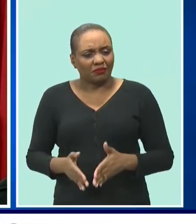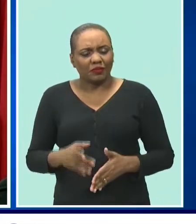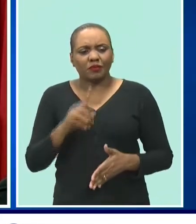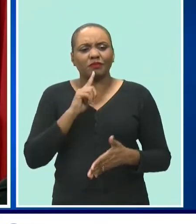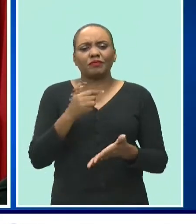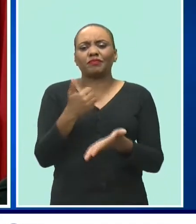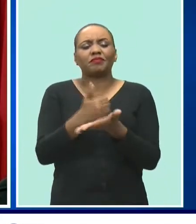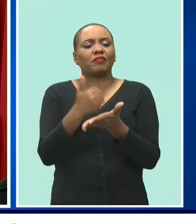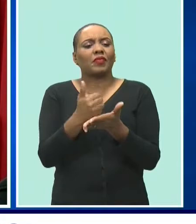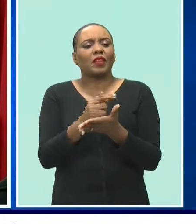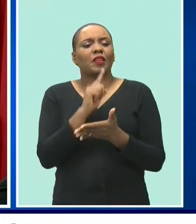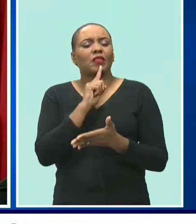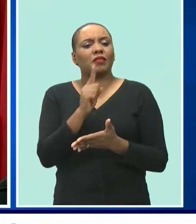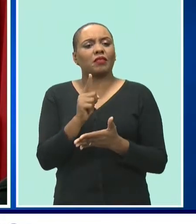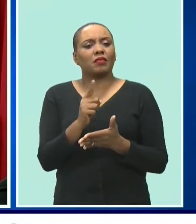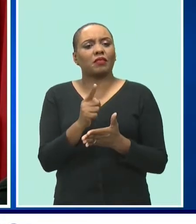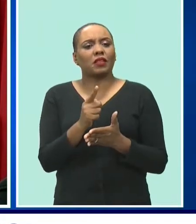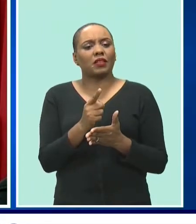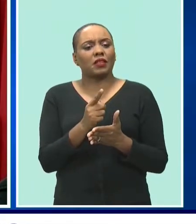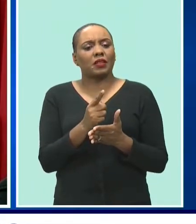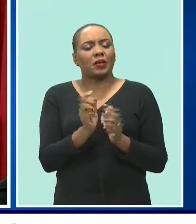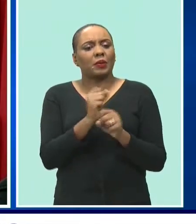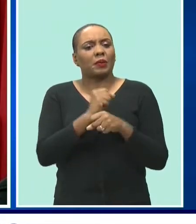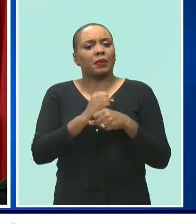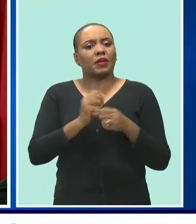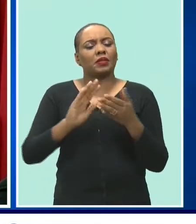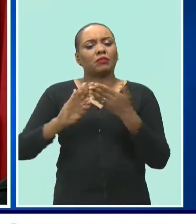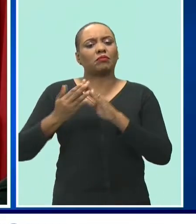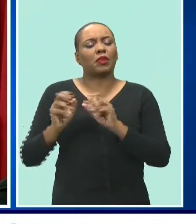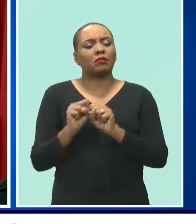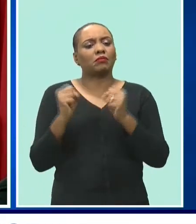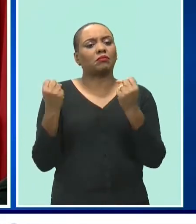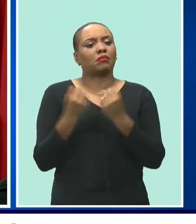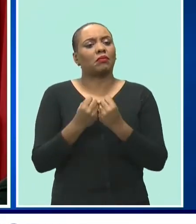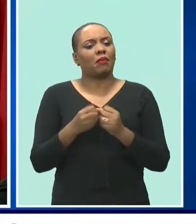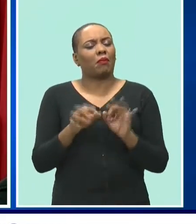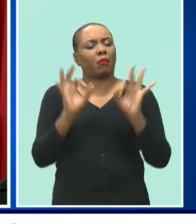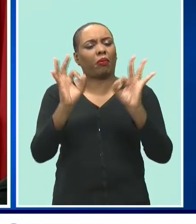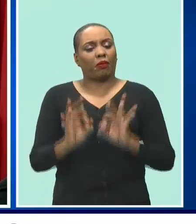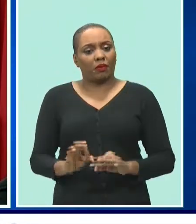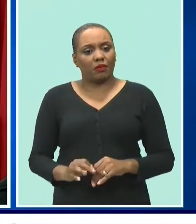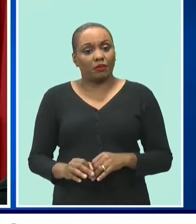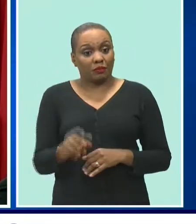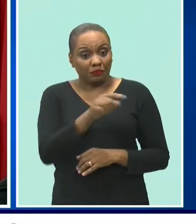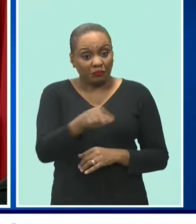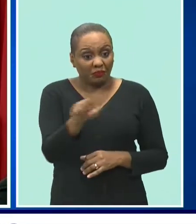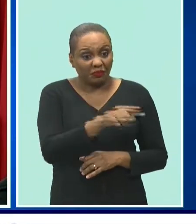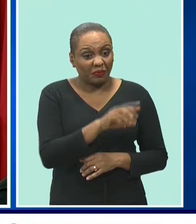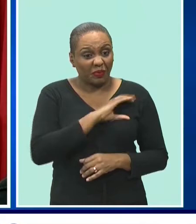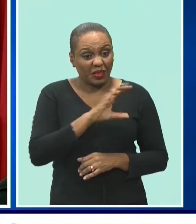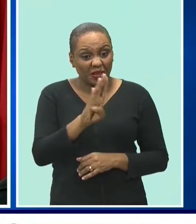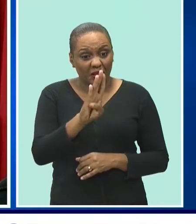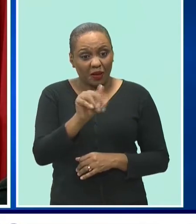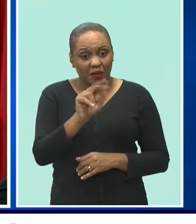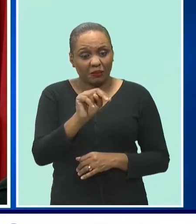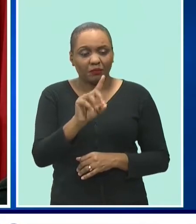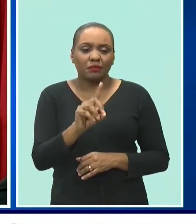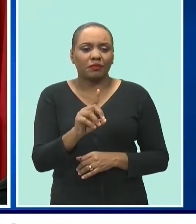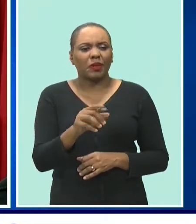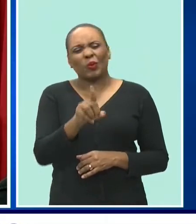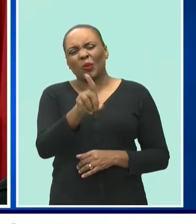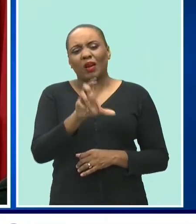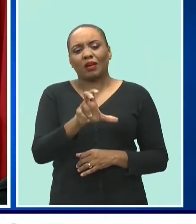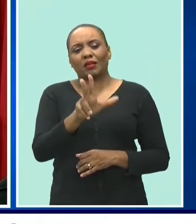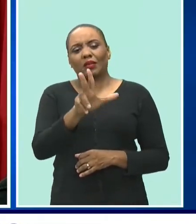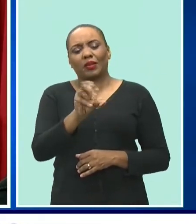to define a society for all time. And in your 130 years, you have helped to define for Barbadians